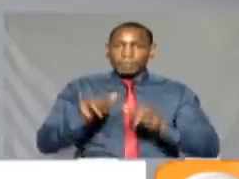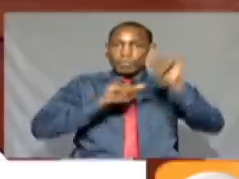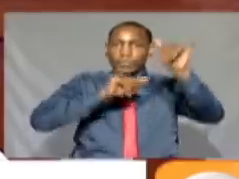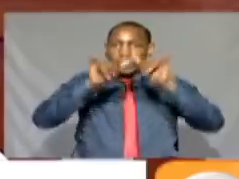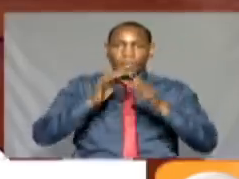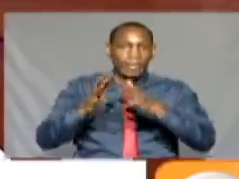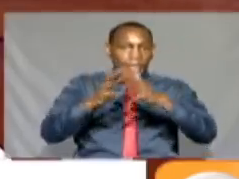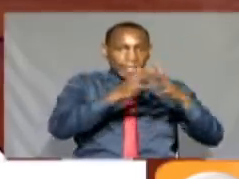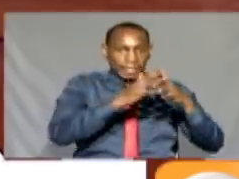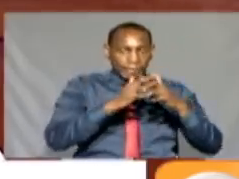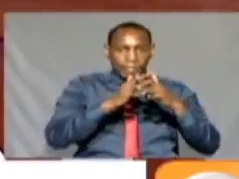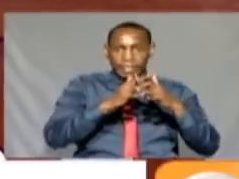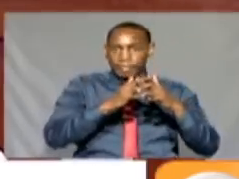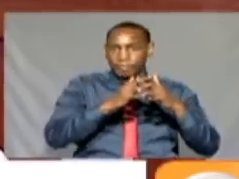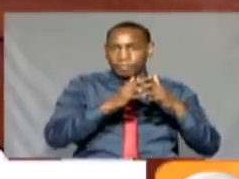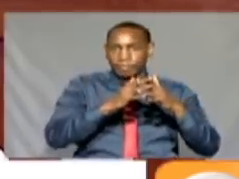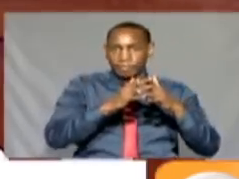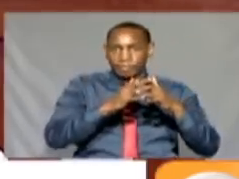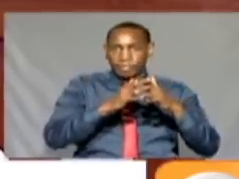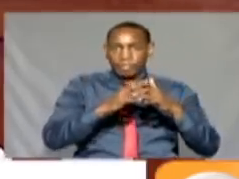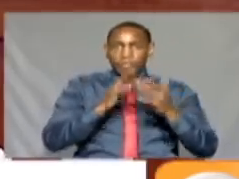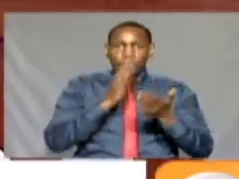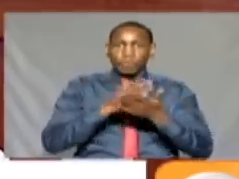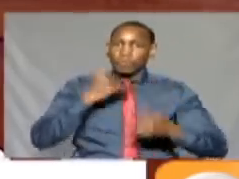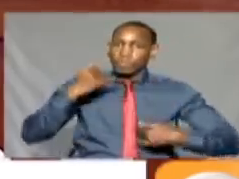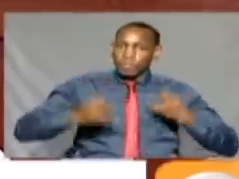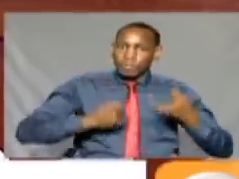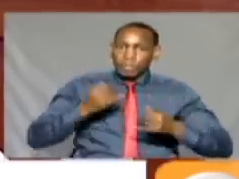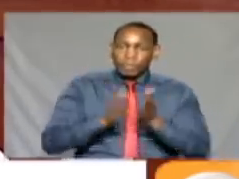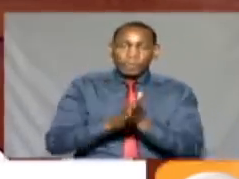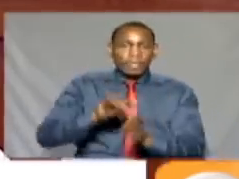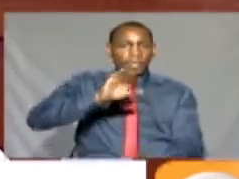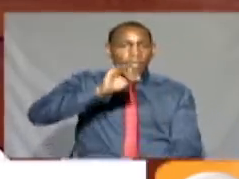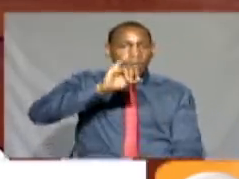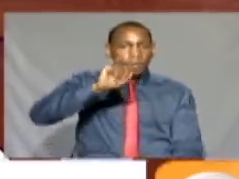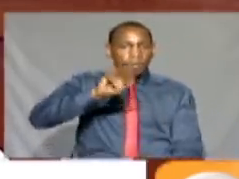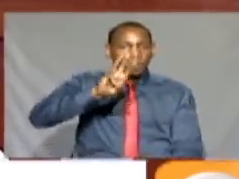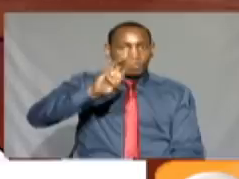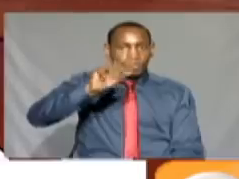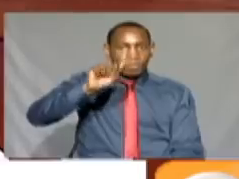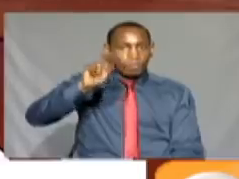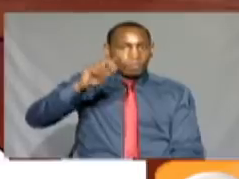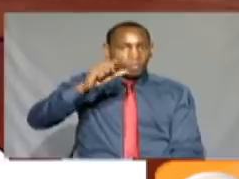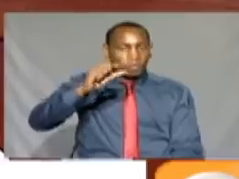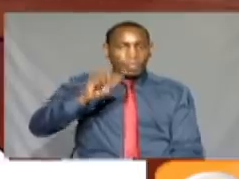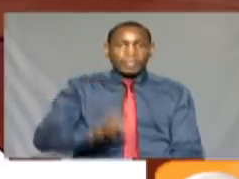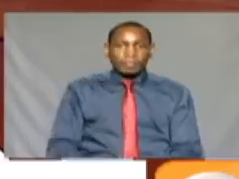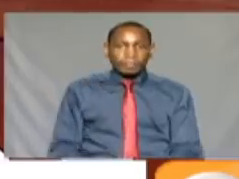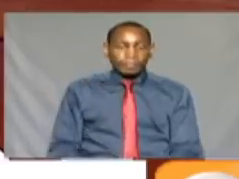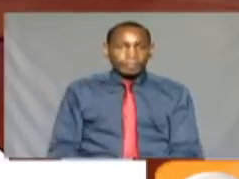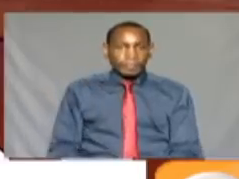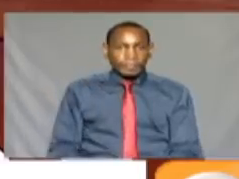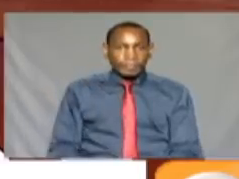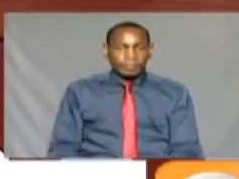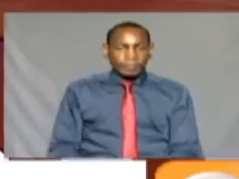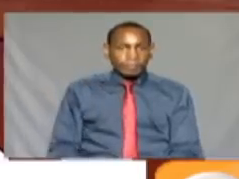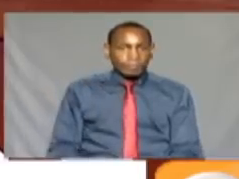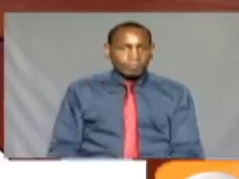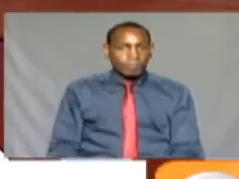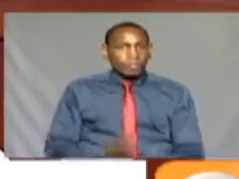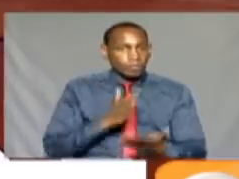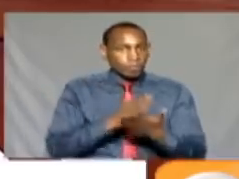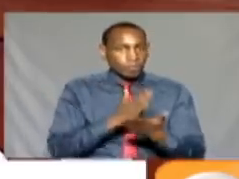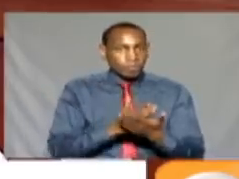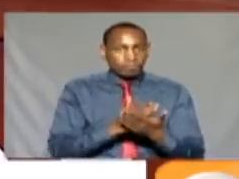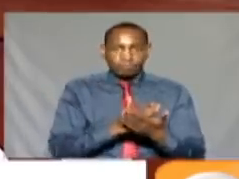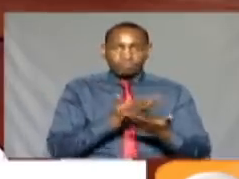thing. You know, related to Ojuang and all the fun we had on the road with Ojuang. Mm-hmm. Juang, yes, those are things that we'll